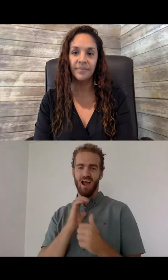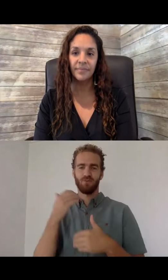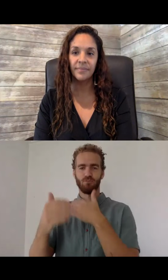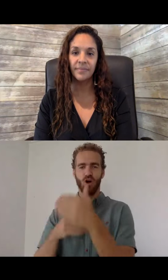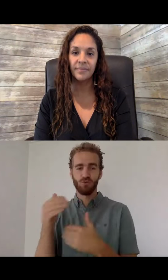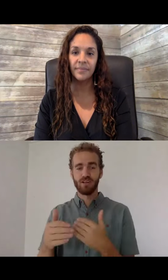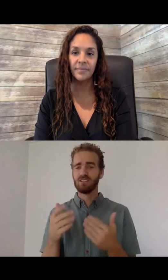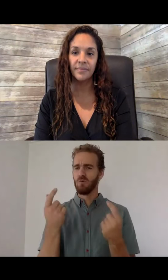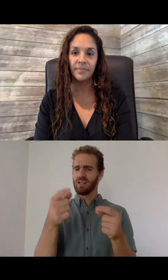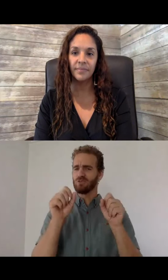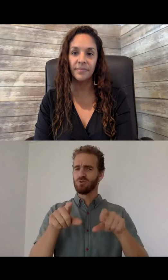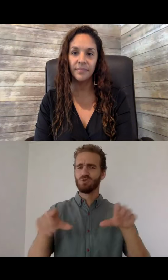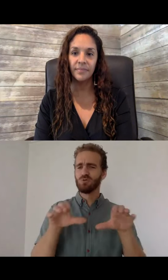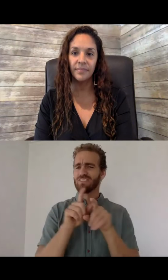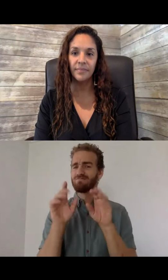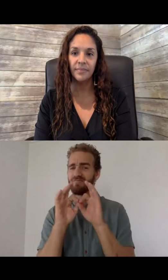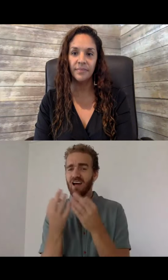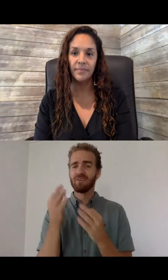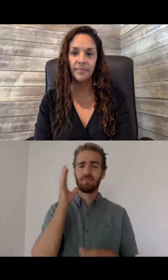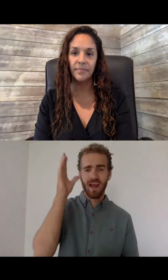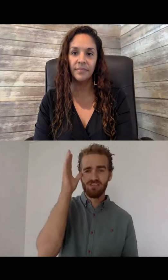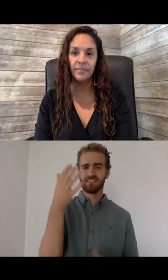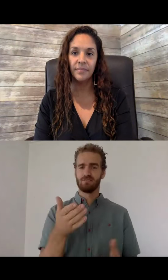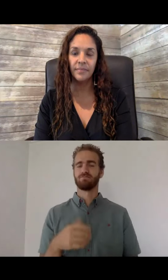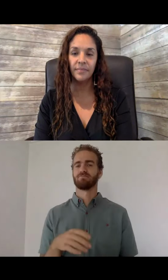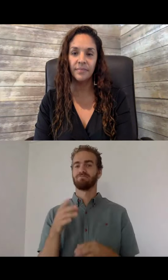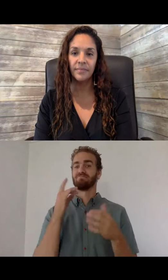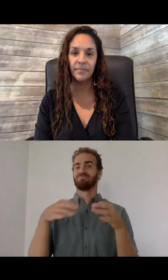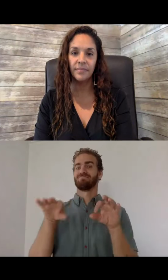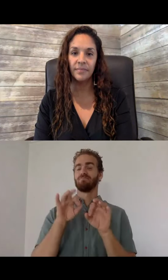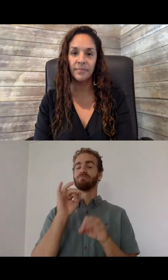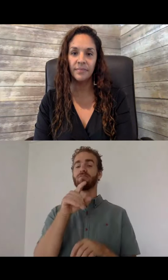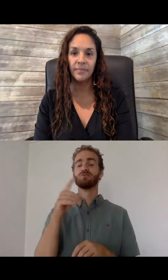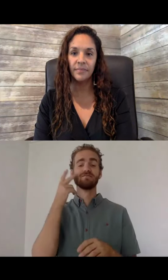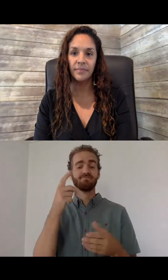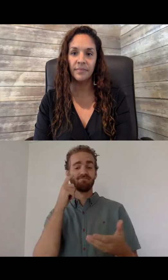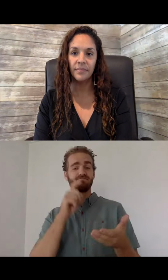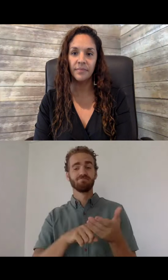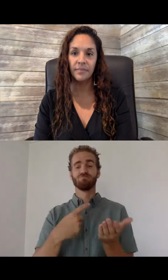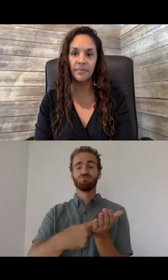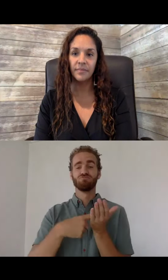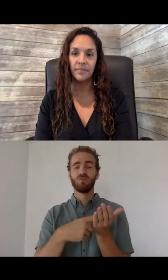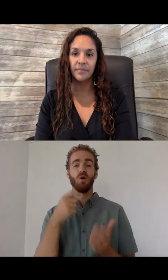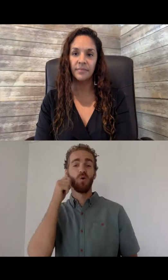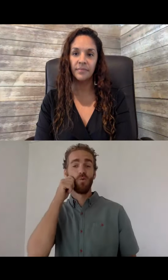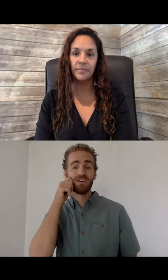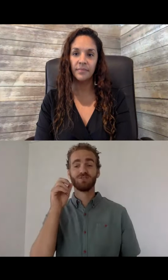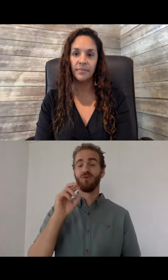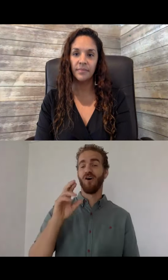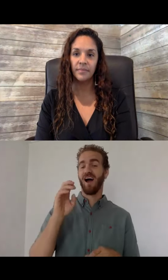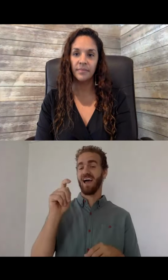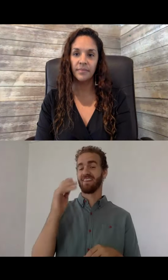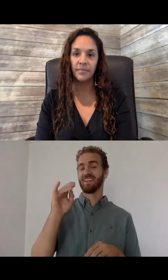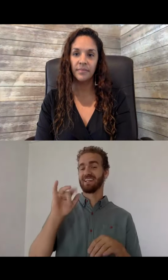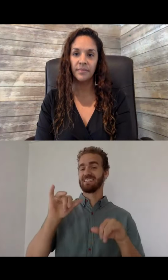to connect with our community and continue our progress. What can you do as parents and as family members to help? If you see